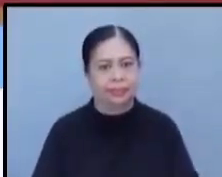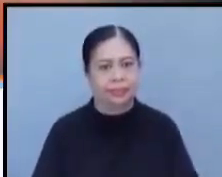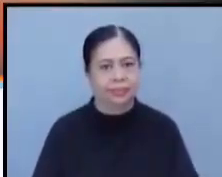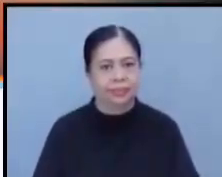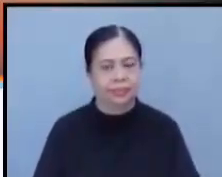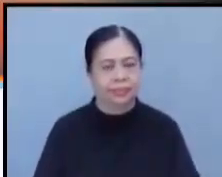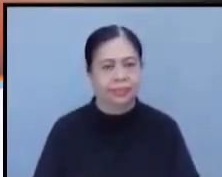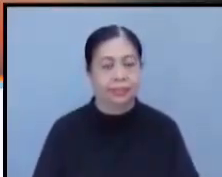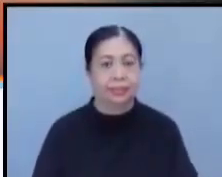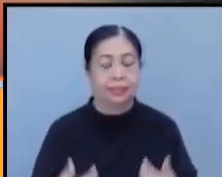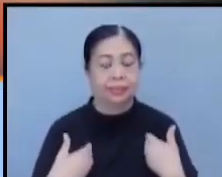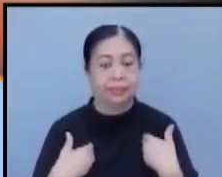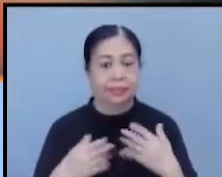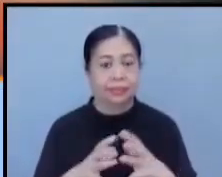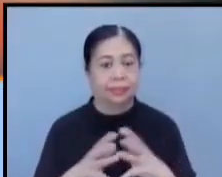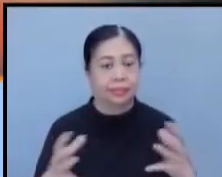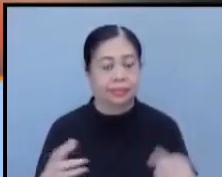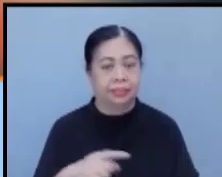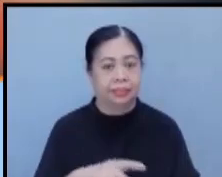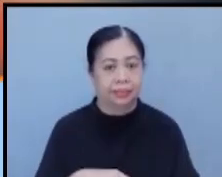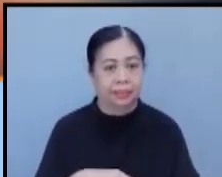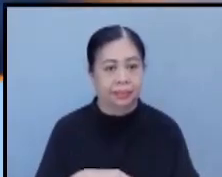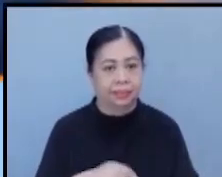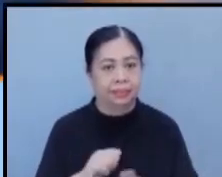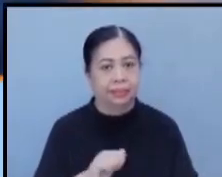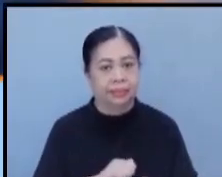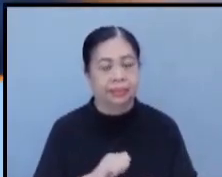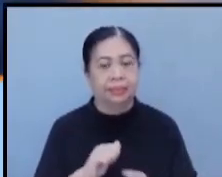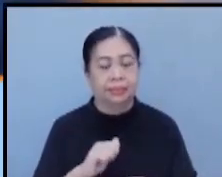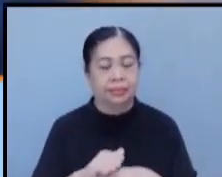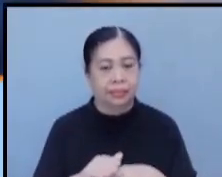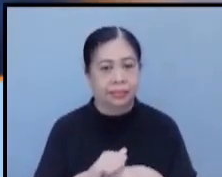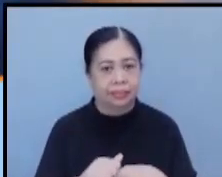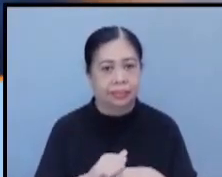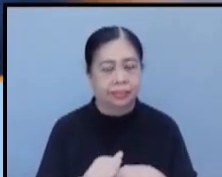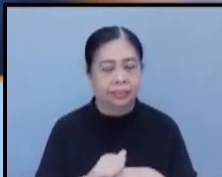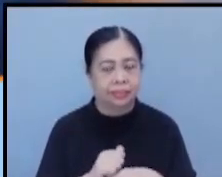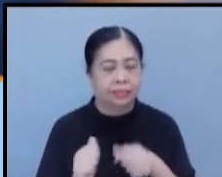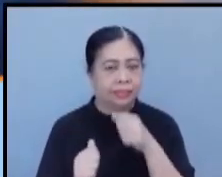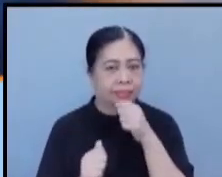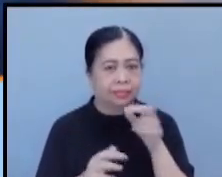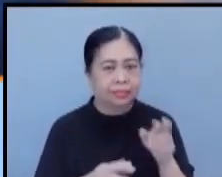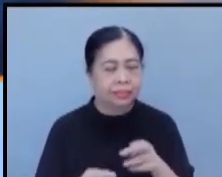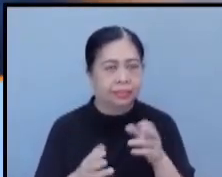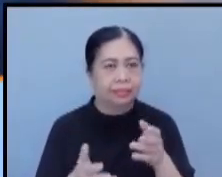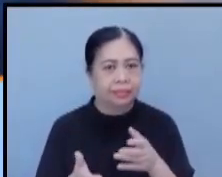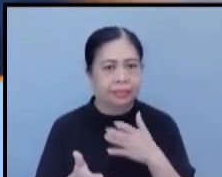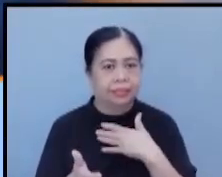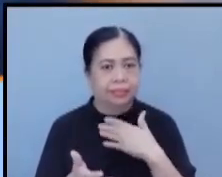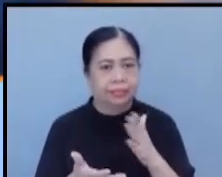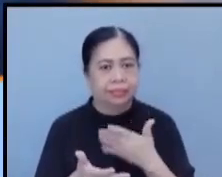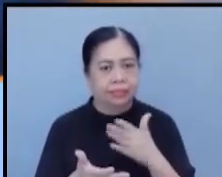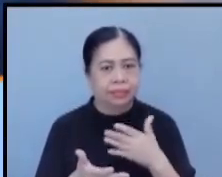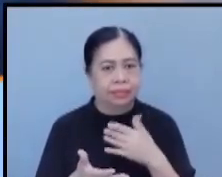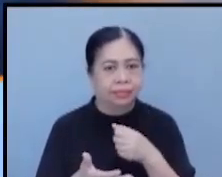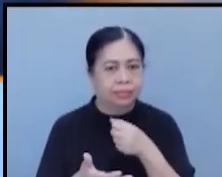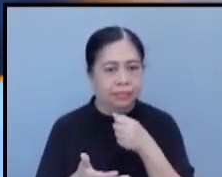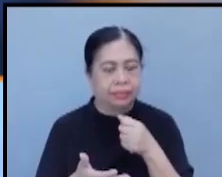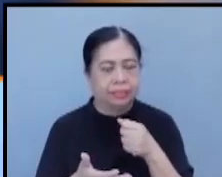I have a lot of time para mag-practice ng violin, mag-record ng original songs ko, umattend sa